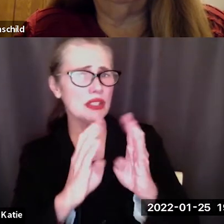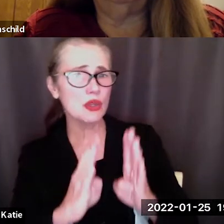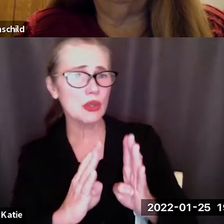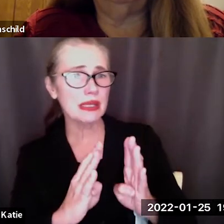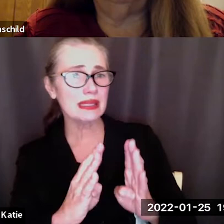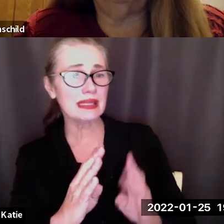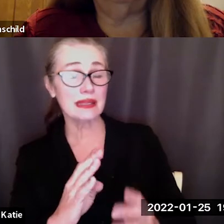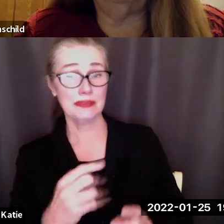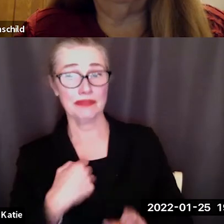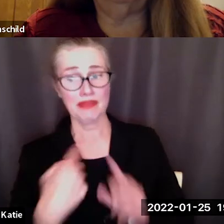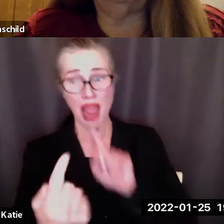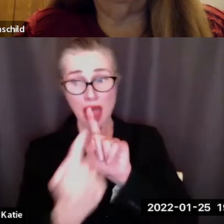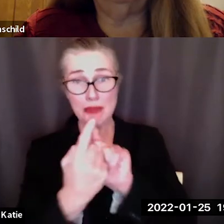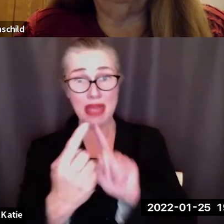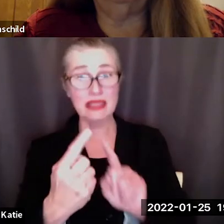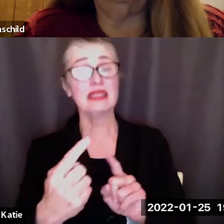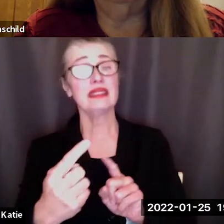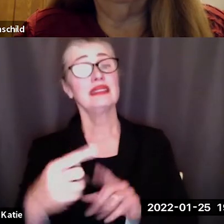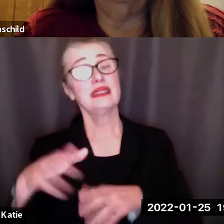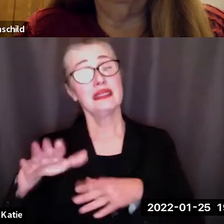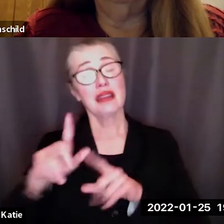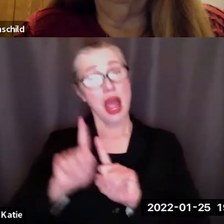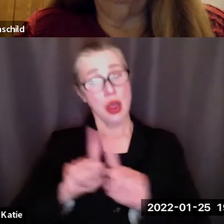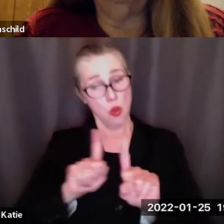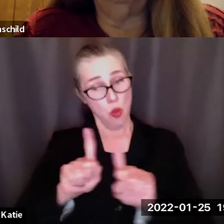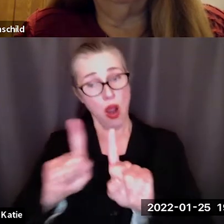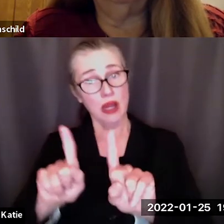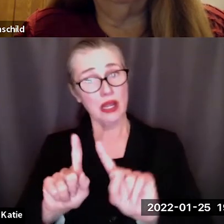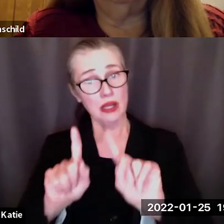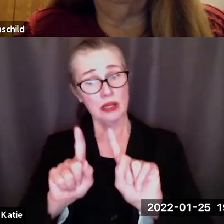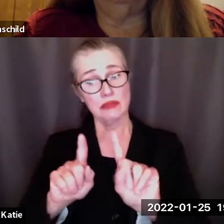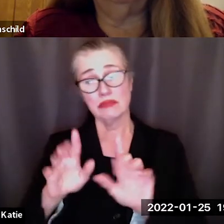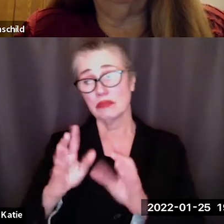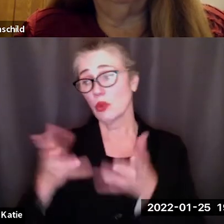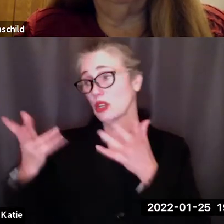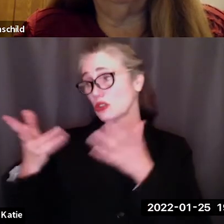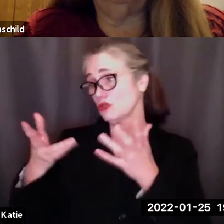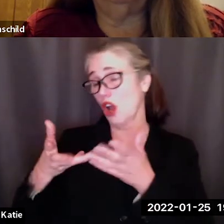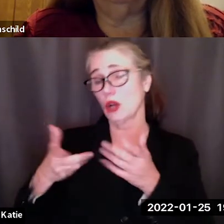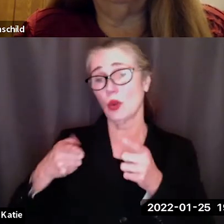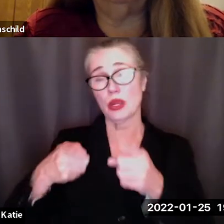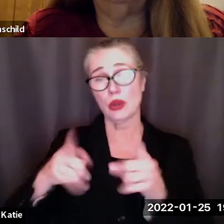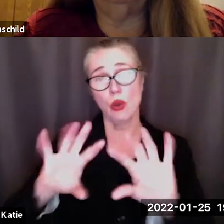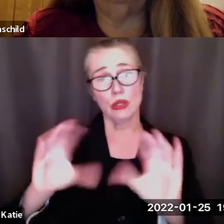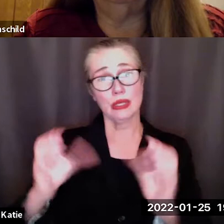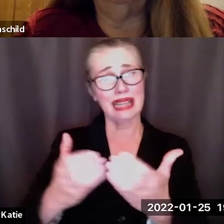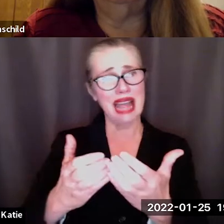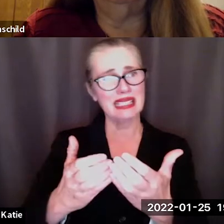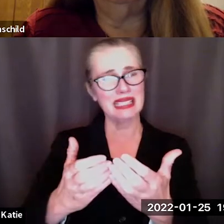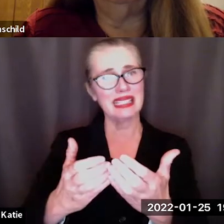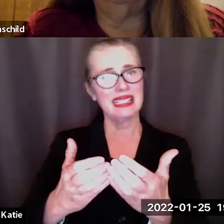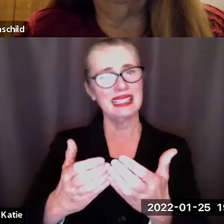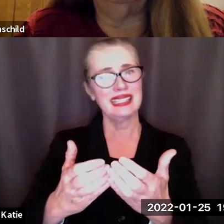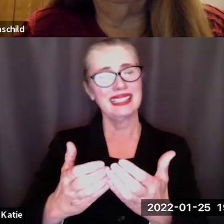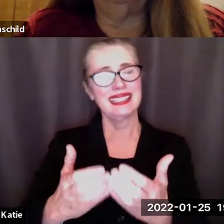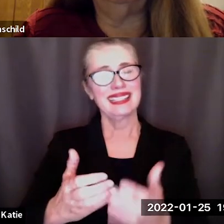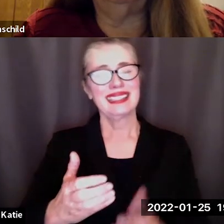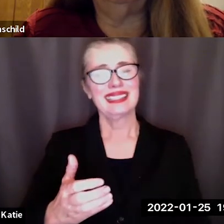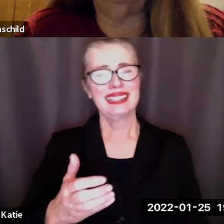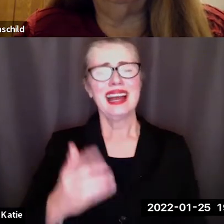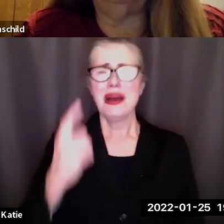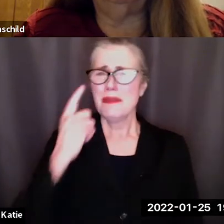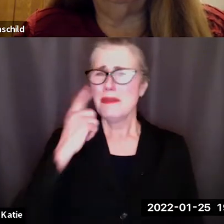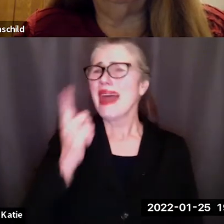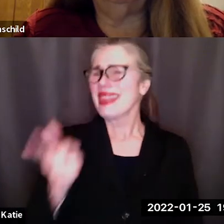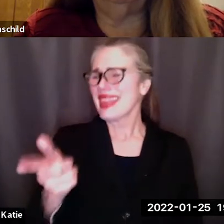to them because i've also been walking with them to class and this is just totally anecdotal but it feels like they they understand what's